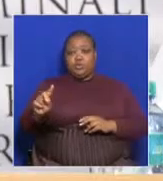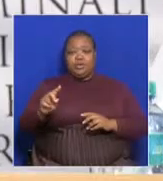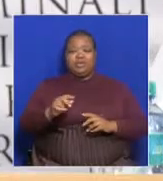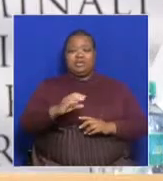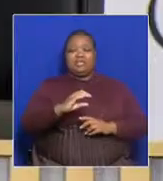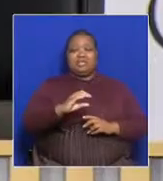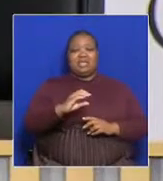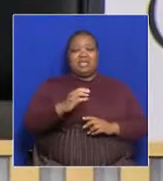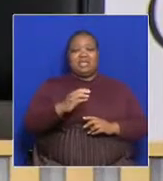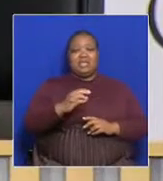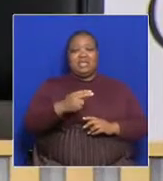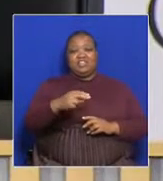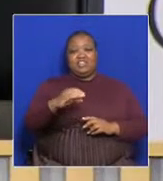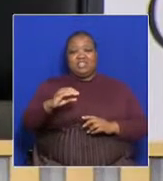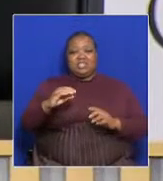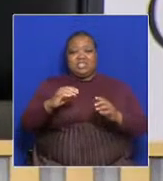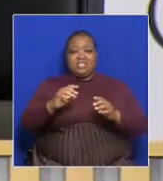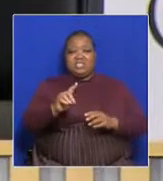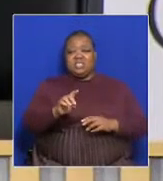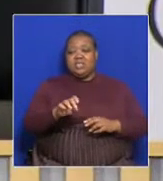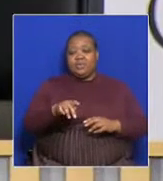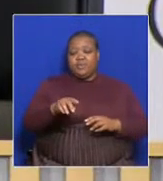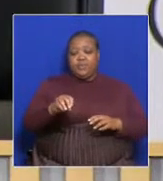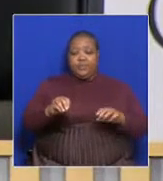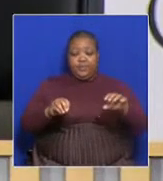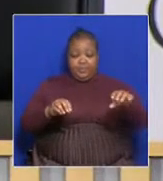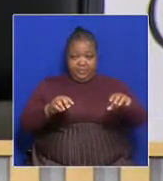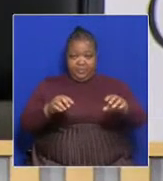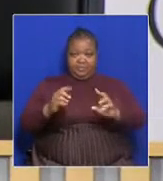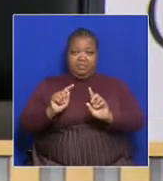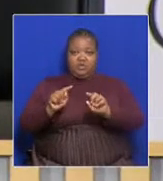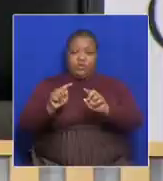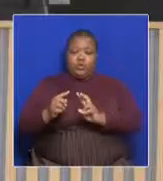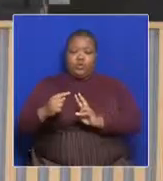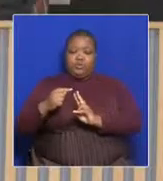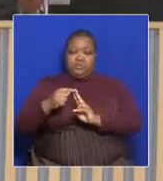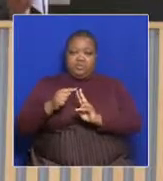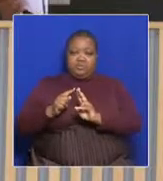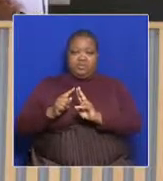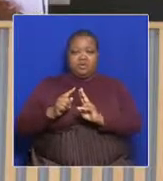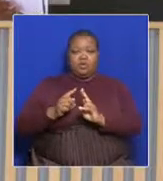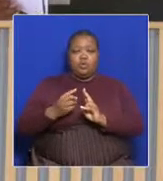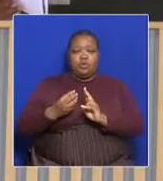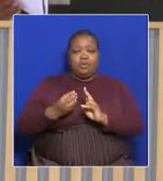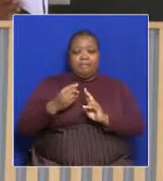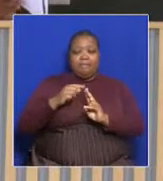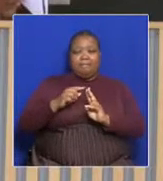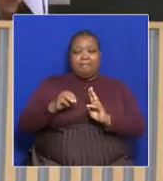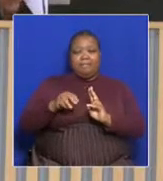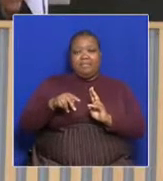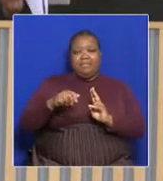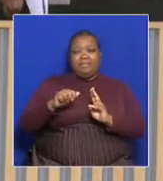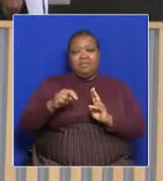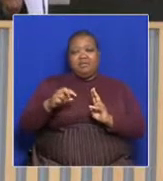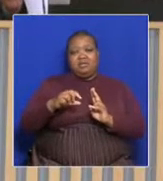and Sibia. I had arranged that the clearing agent, Mega Freight, send a representative to unpack the container, and